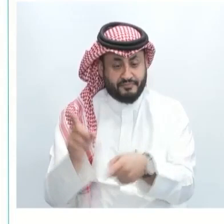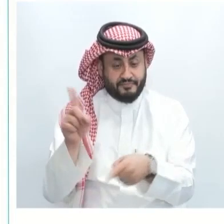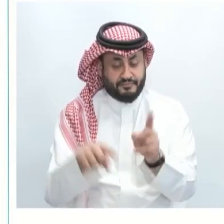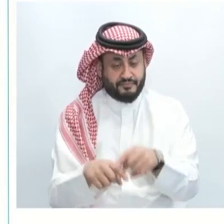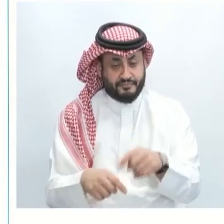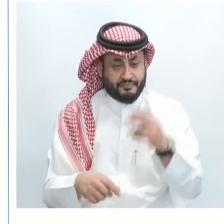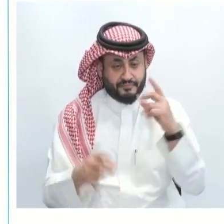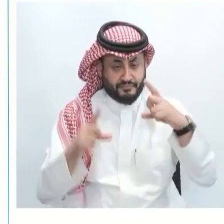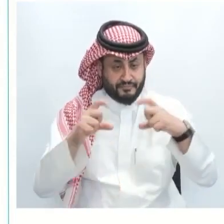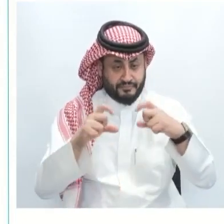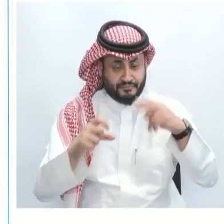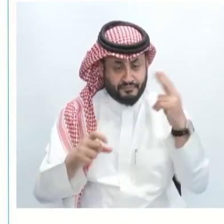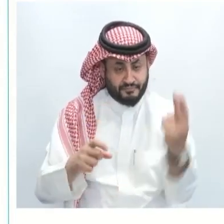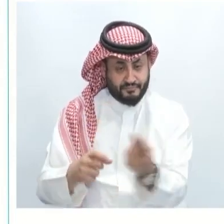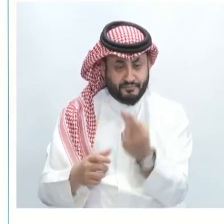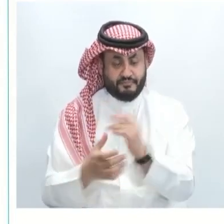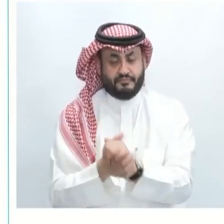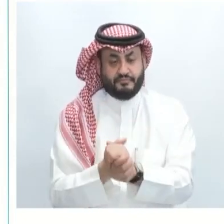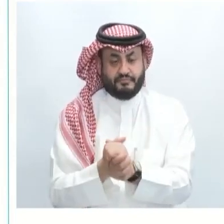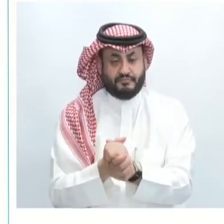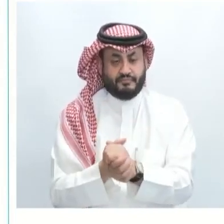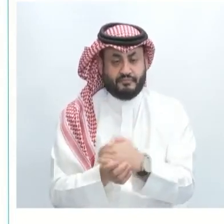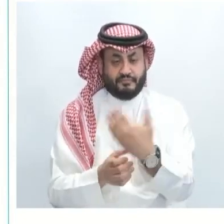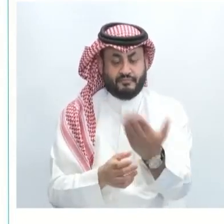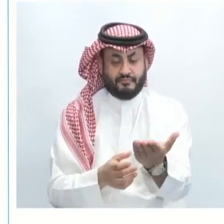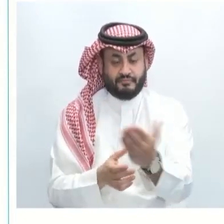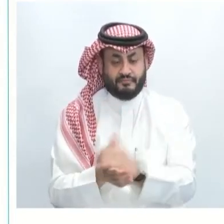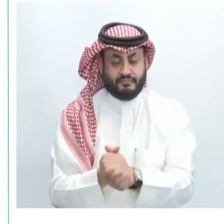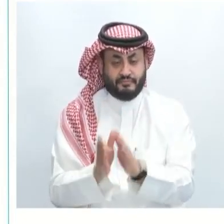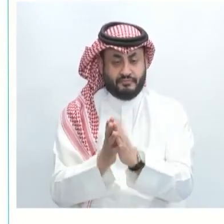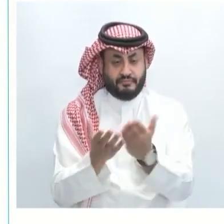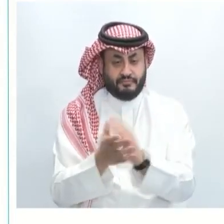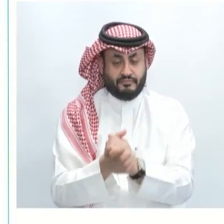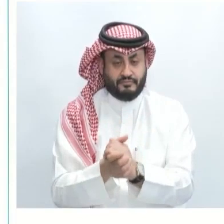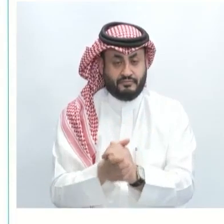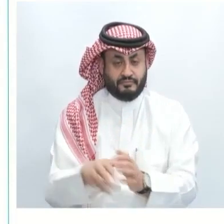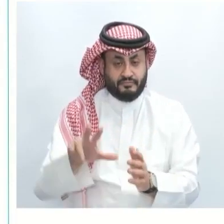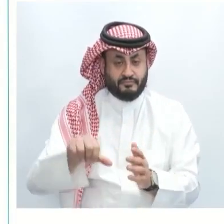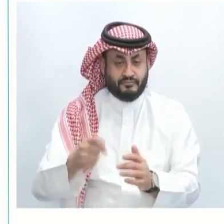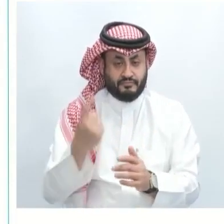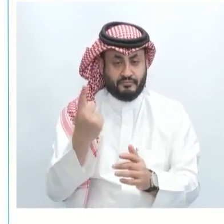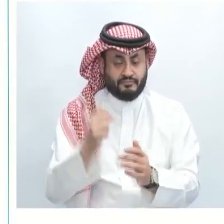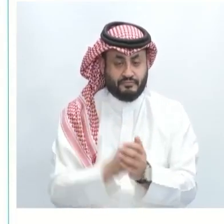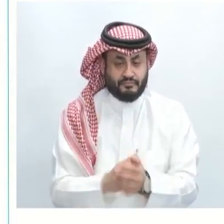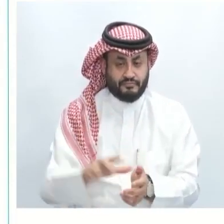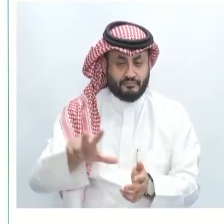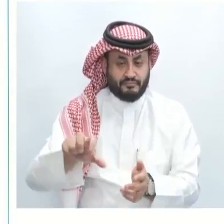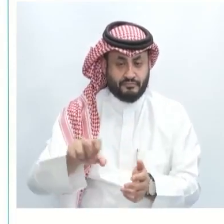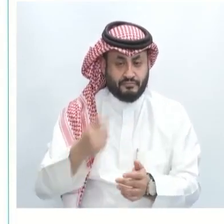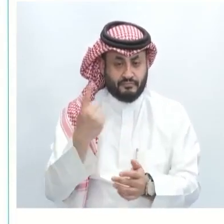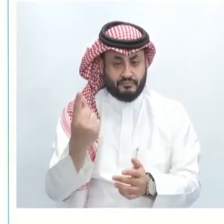to photos or drawings. So let's begin by opening your books on page